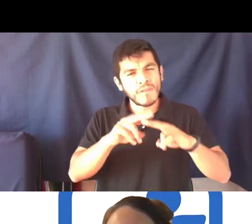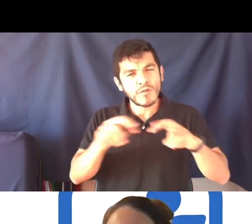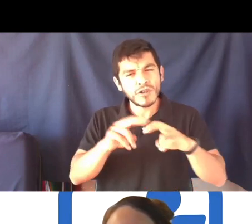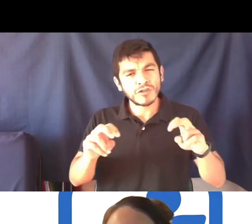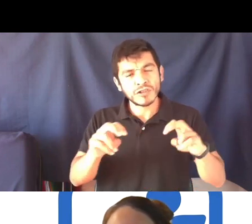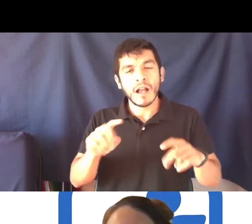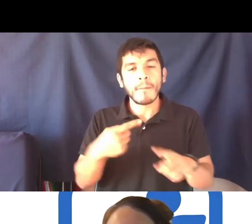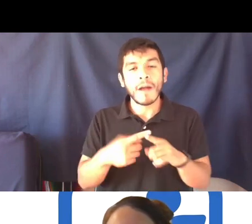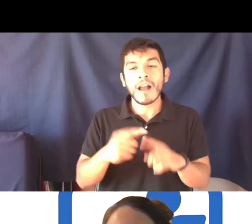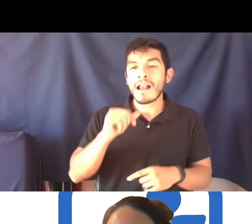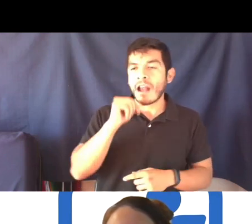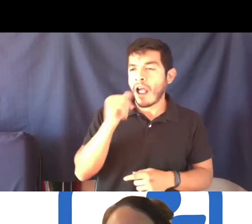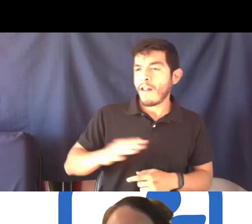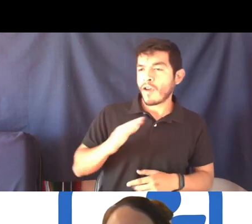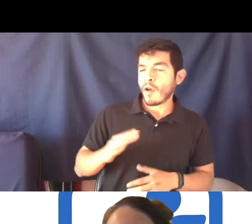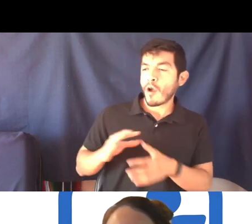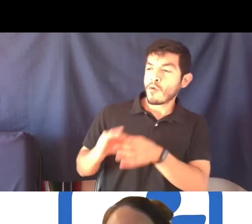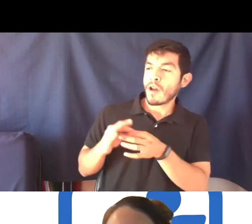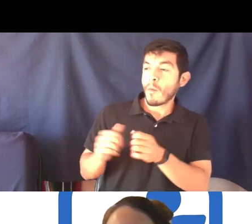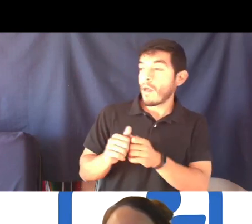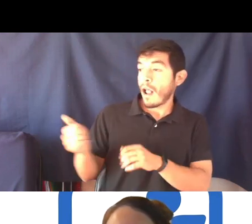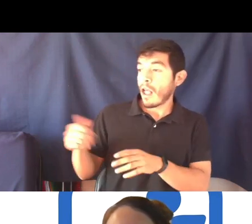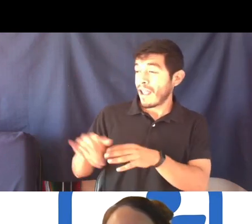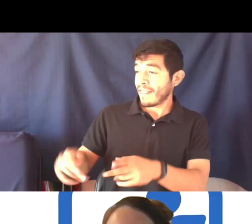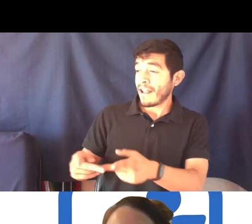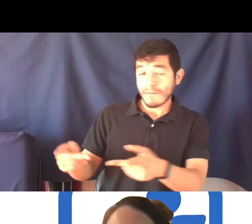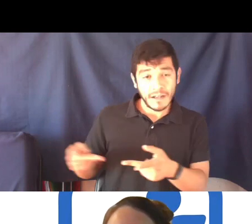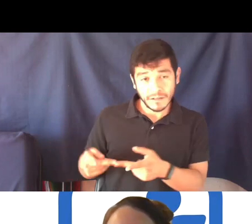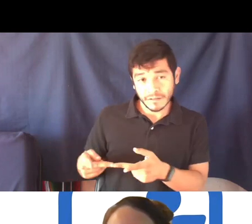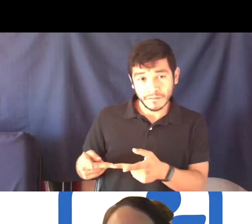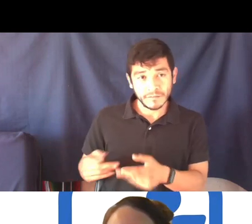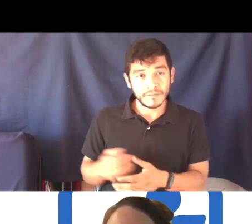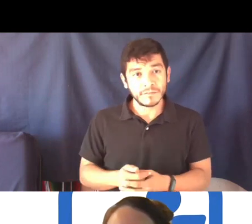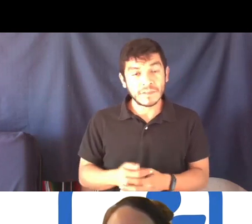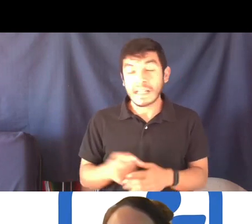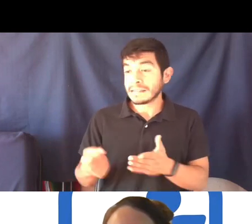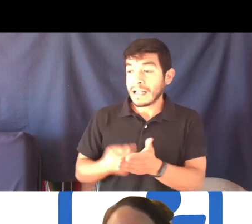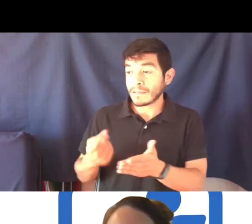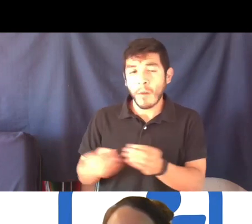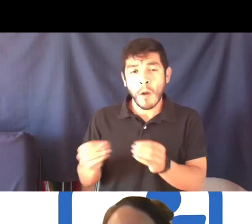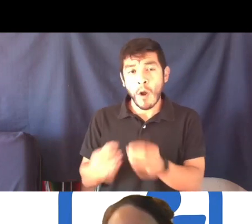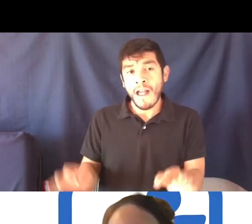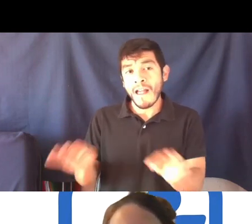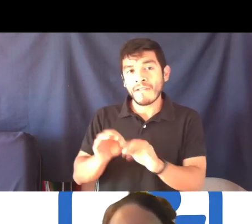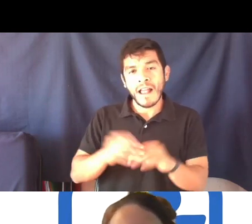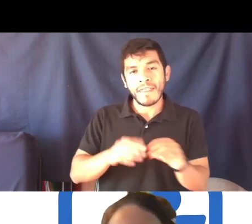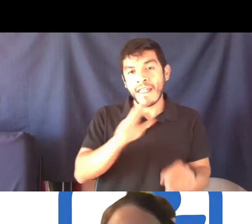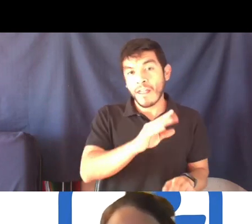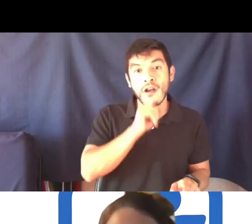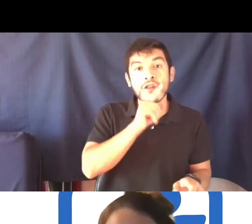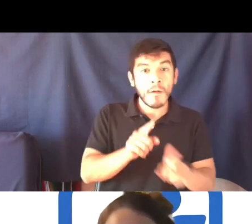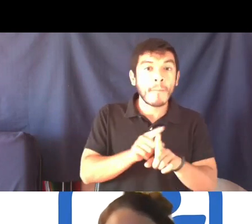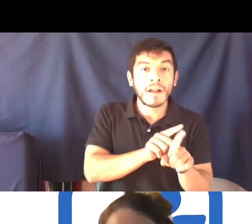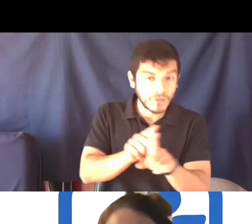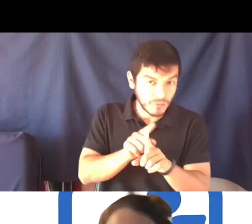informal relationships with others in that workspace, sometimes being more valuable than that kind of official mentor. There's